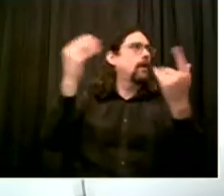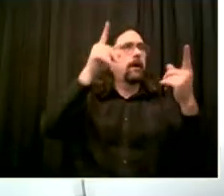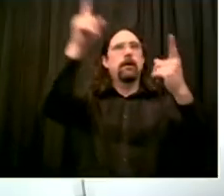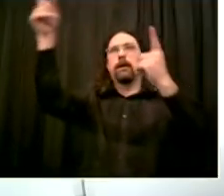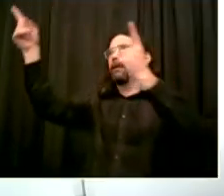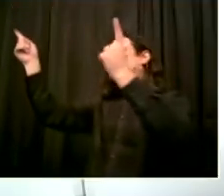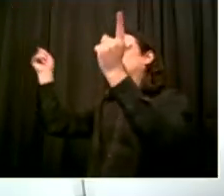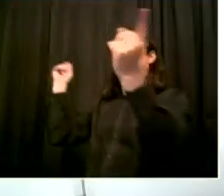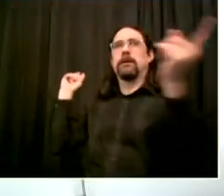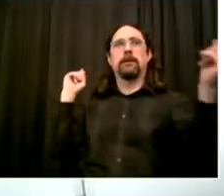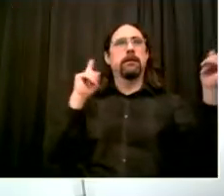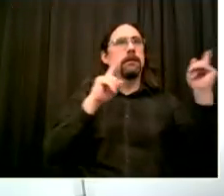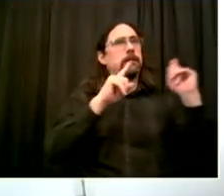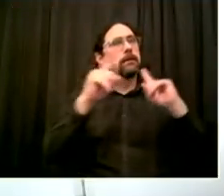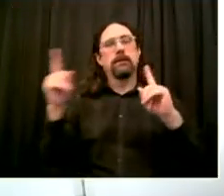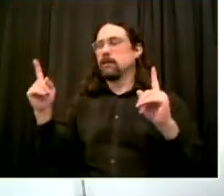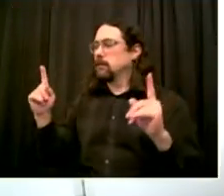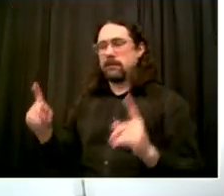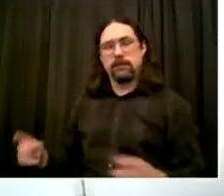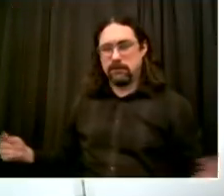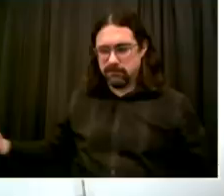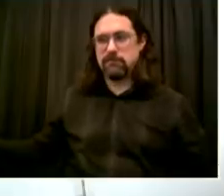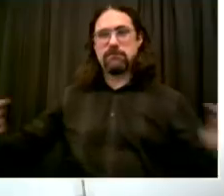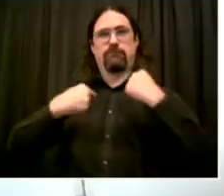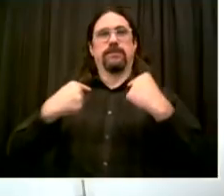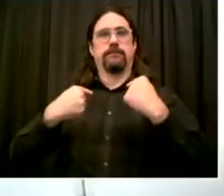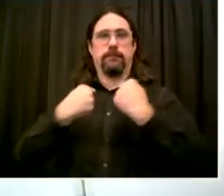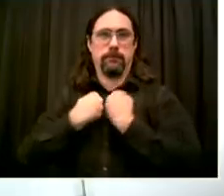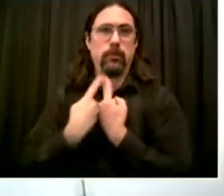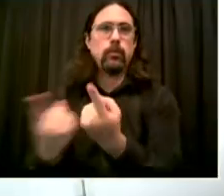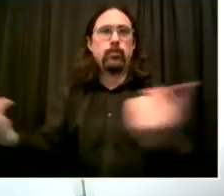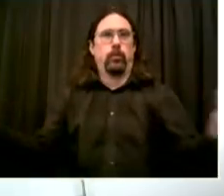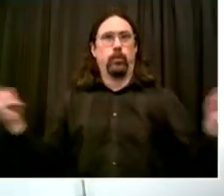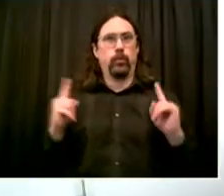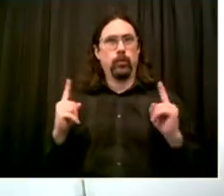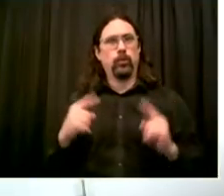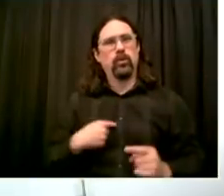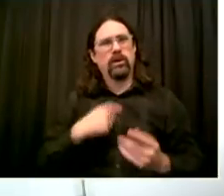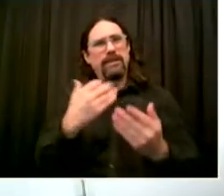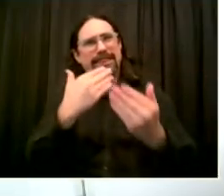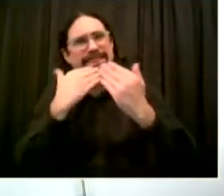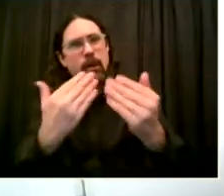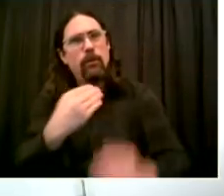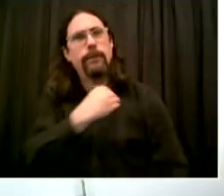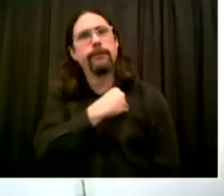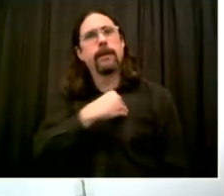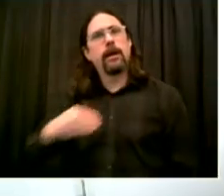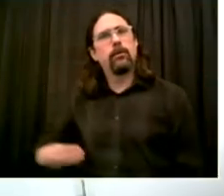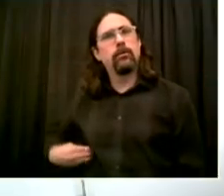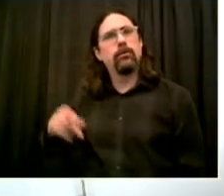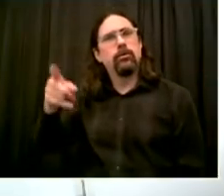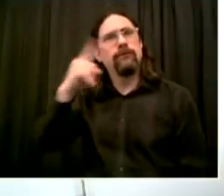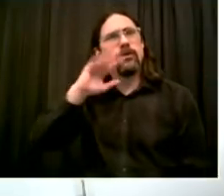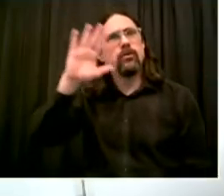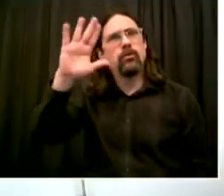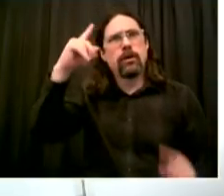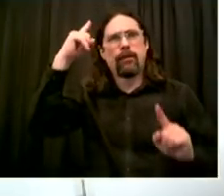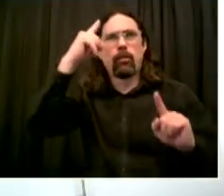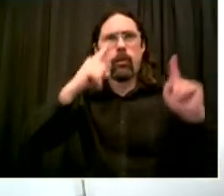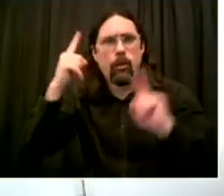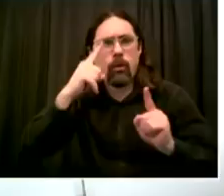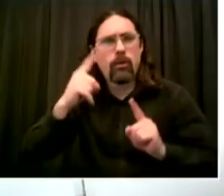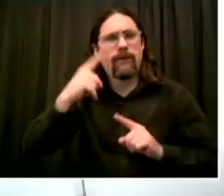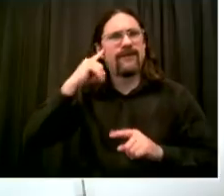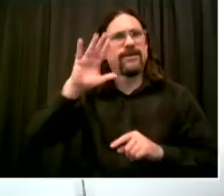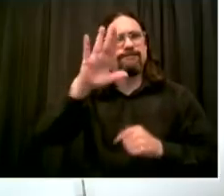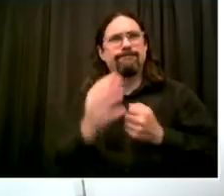Thank you so much. You know, I've been a resident of Jamaica for over 30 years. Way